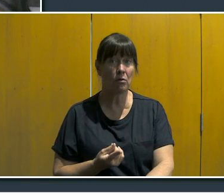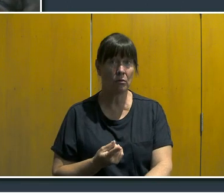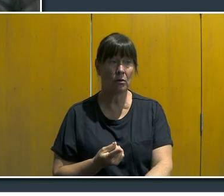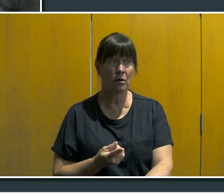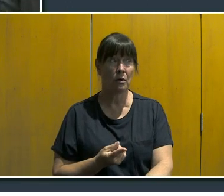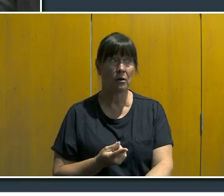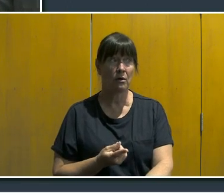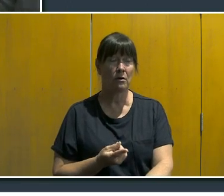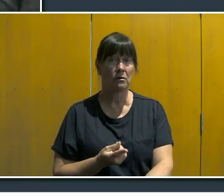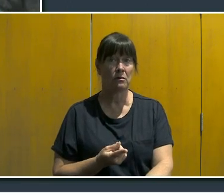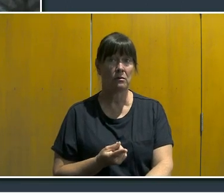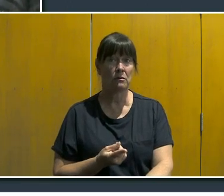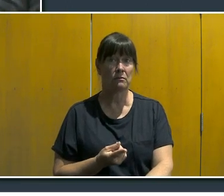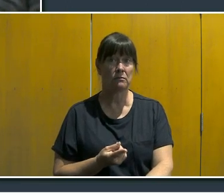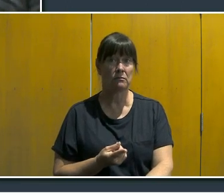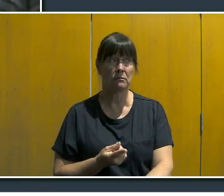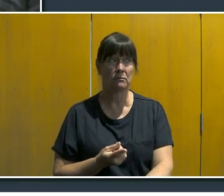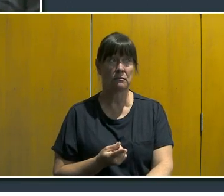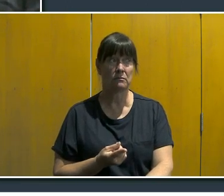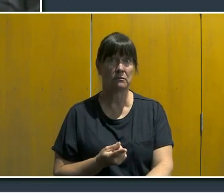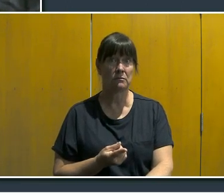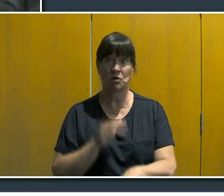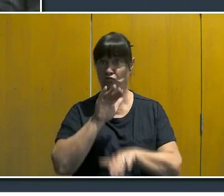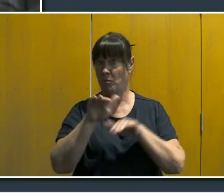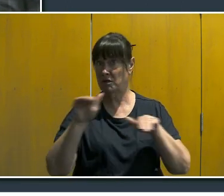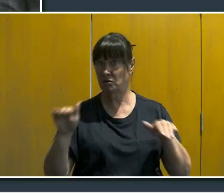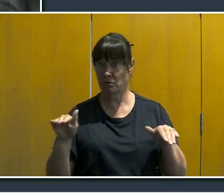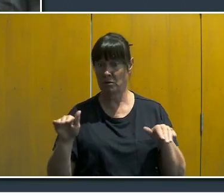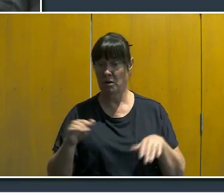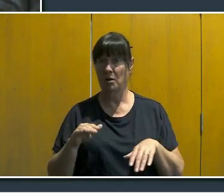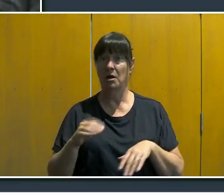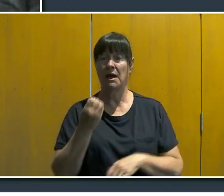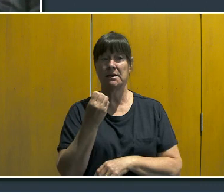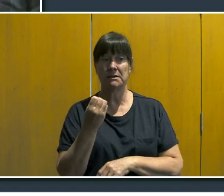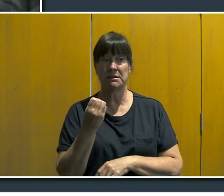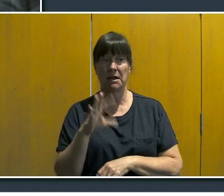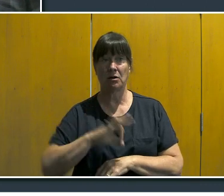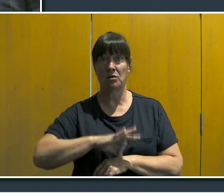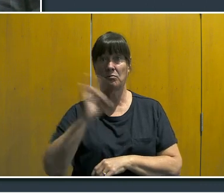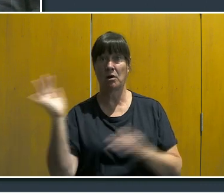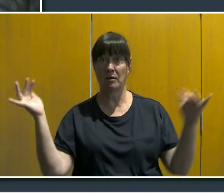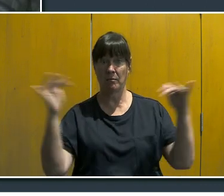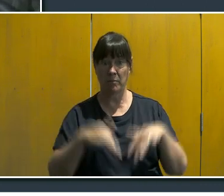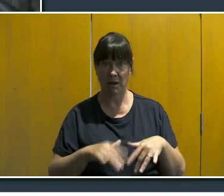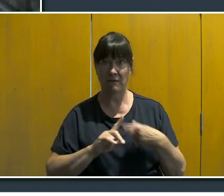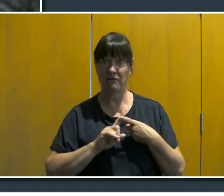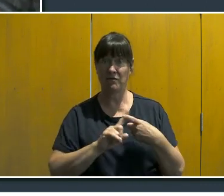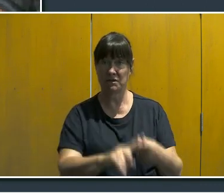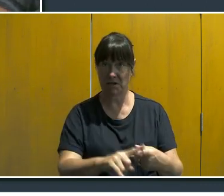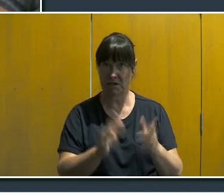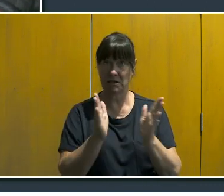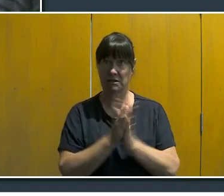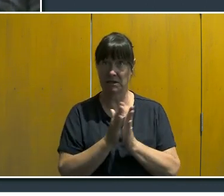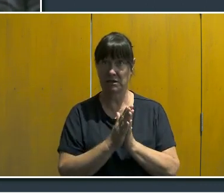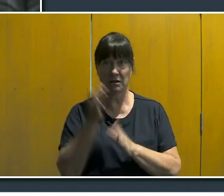tomorrow. Just to remind everybody that 10 o'clock tomorrow we are back here for the Sustainable Napier and Future